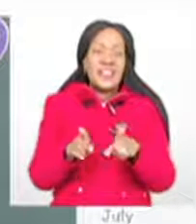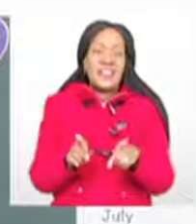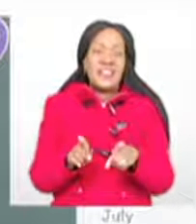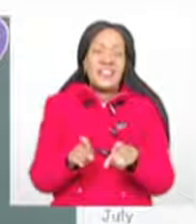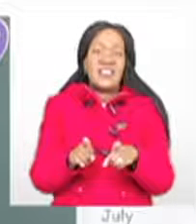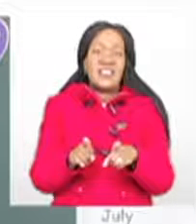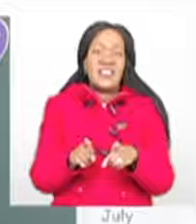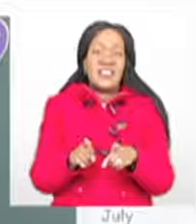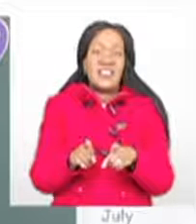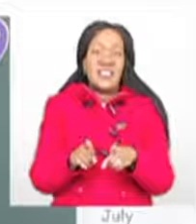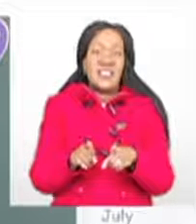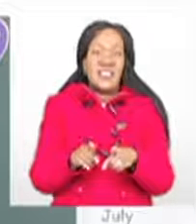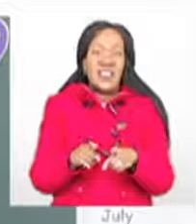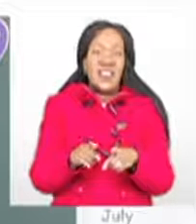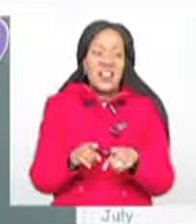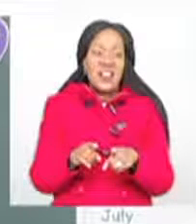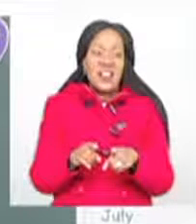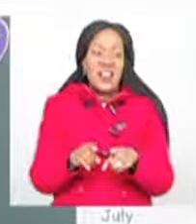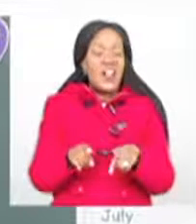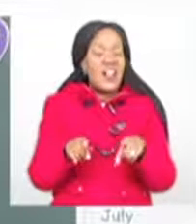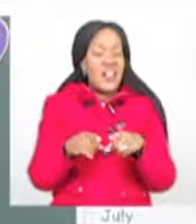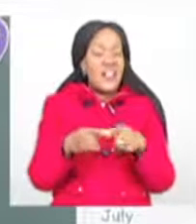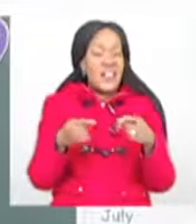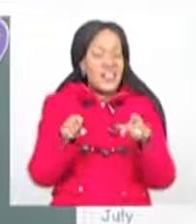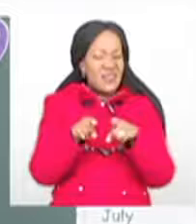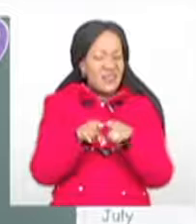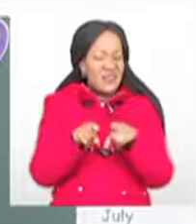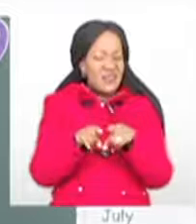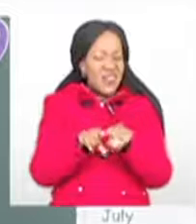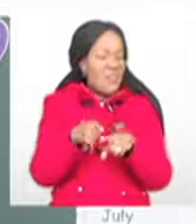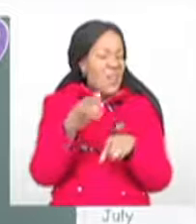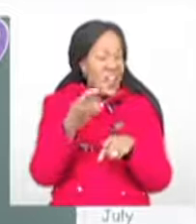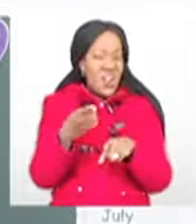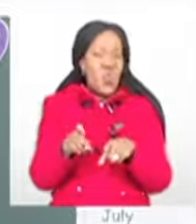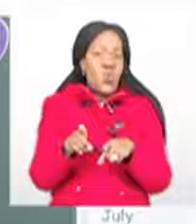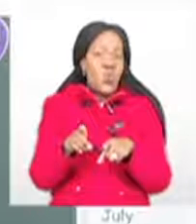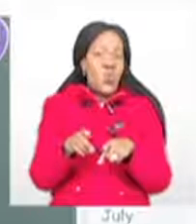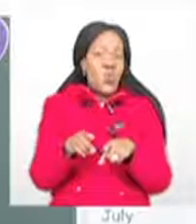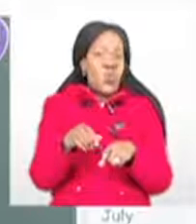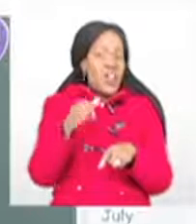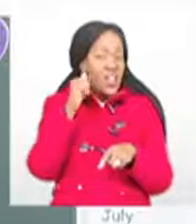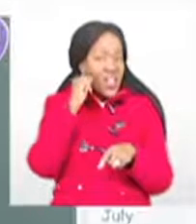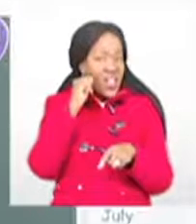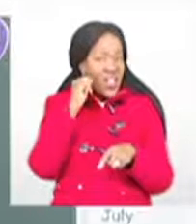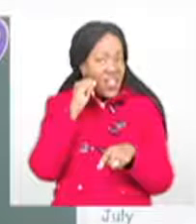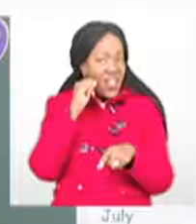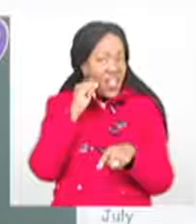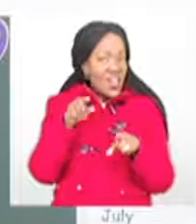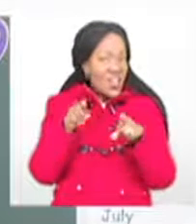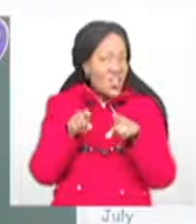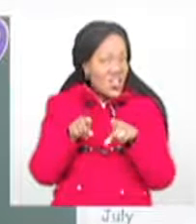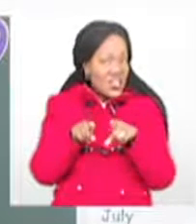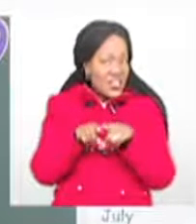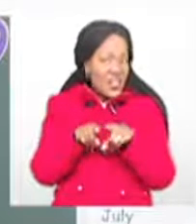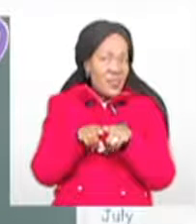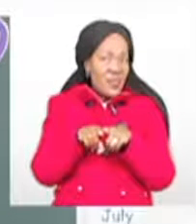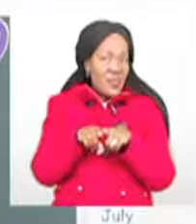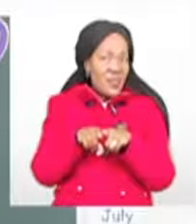Different means it's not the same. Is yellow the